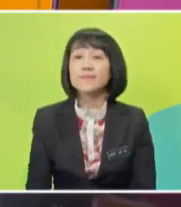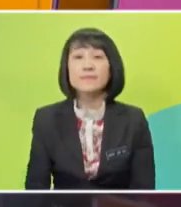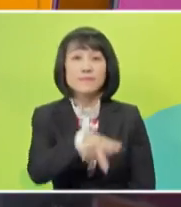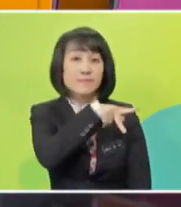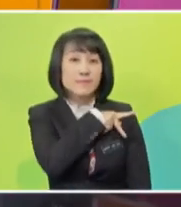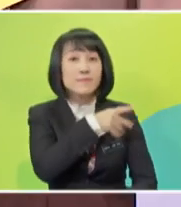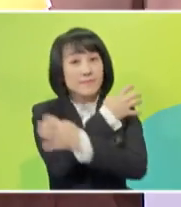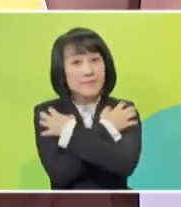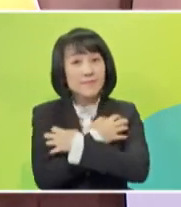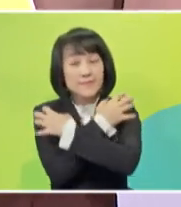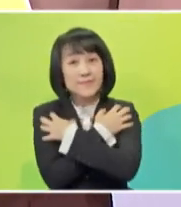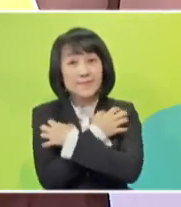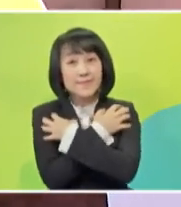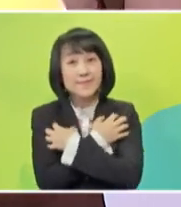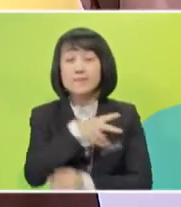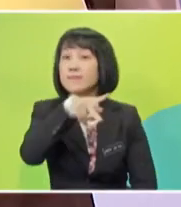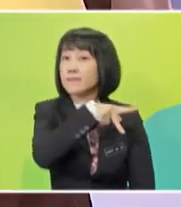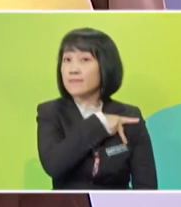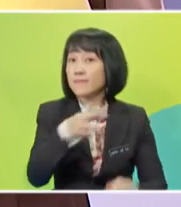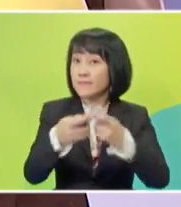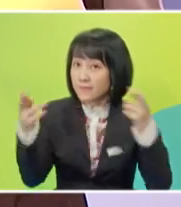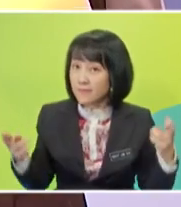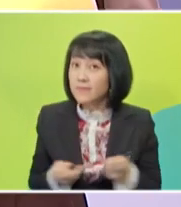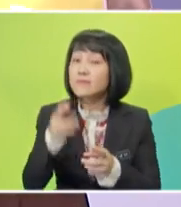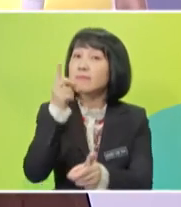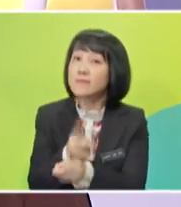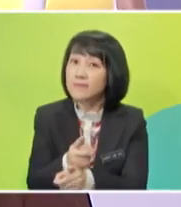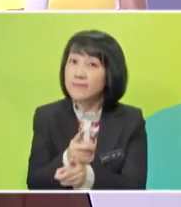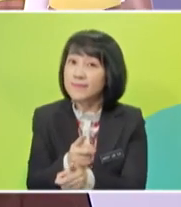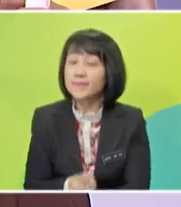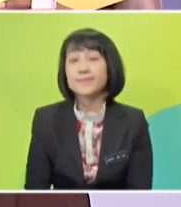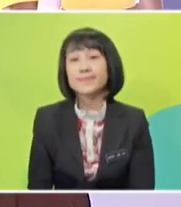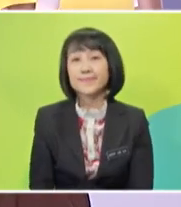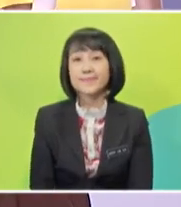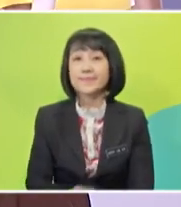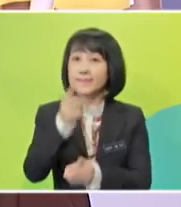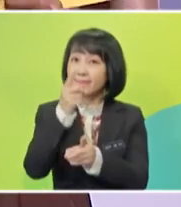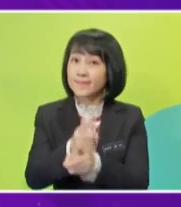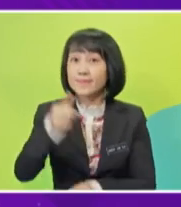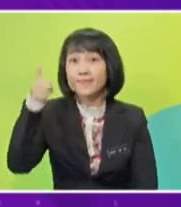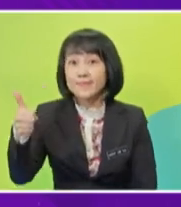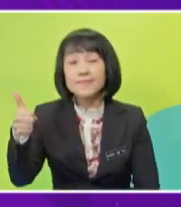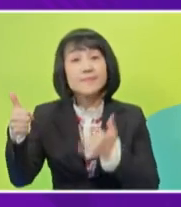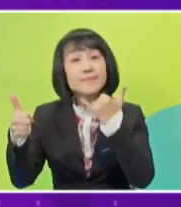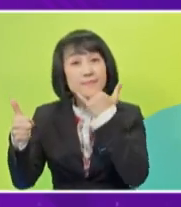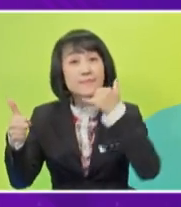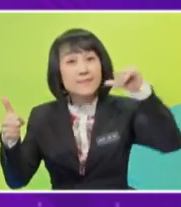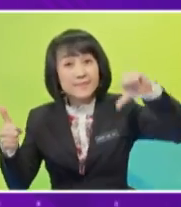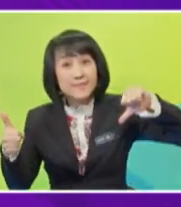Polar bear, polar region. Is that correct? Give me a thumbs up or a thumbs down. What do you